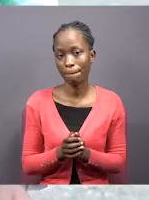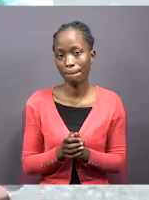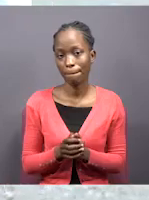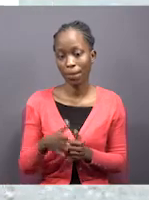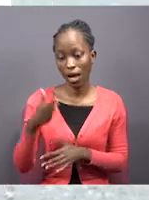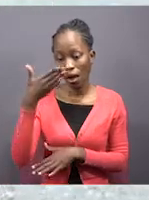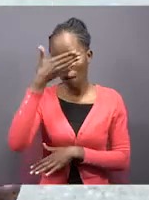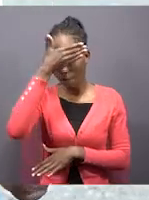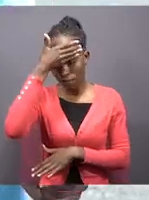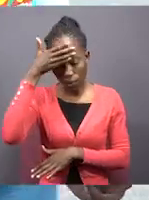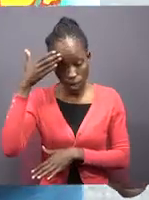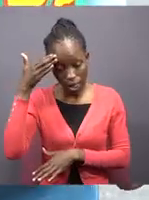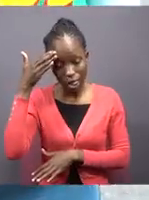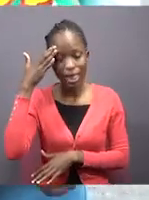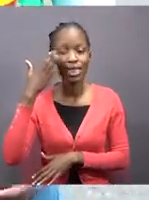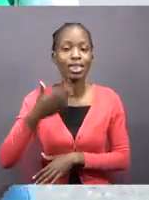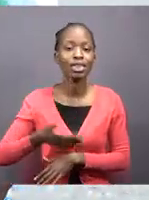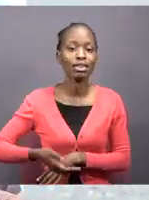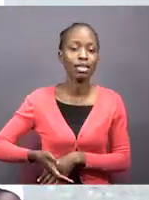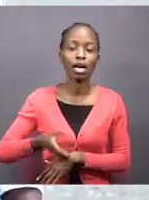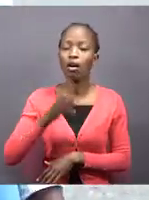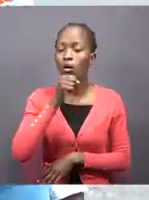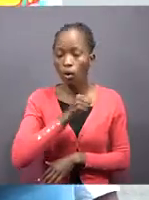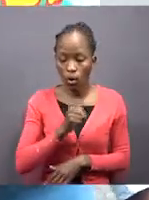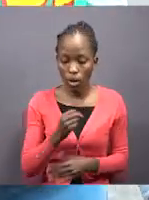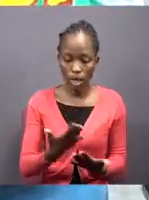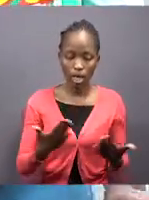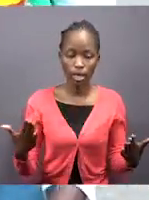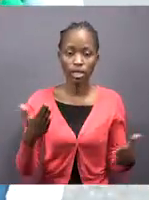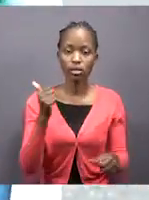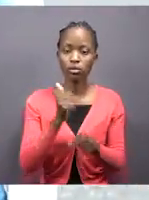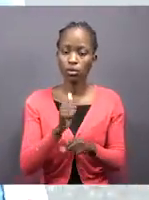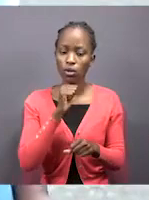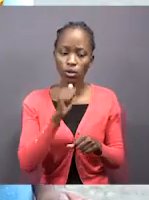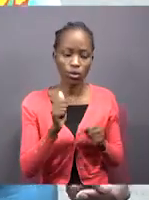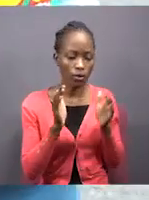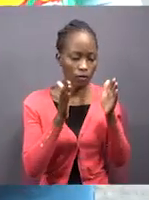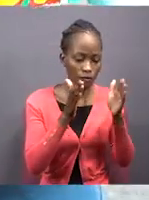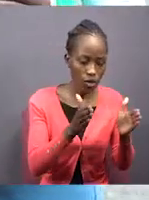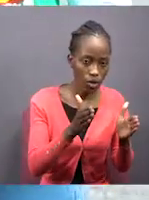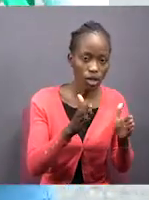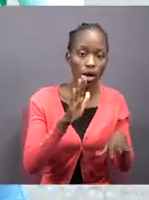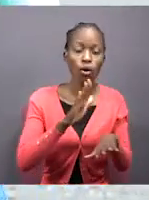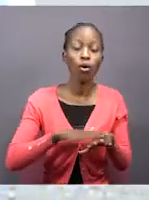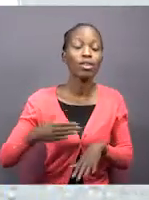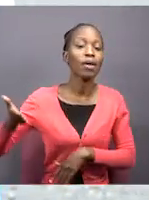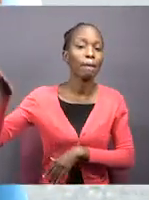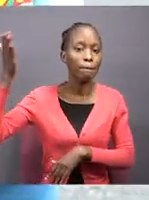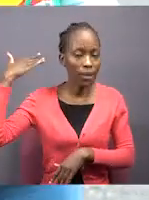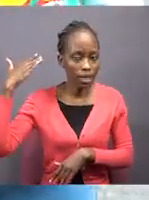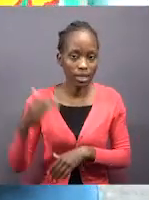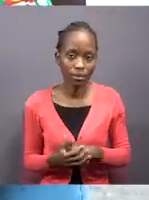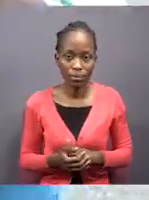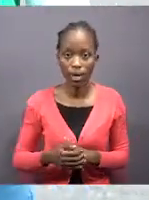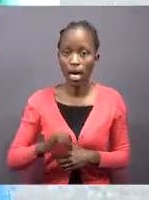Forget the former things, do not dwell on their past. See,